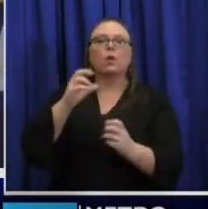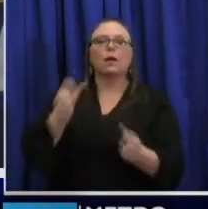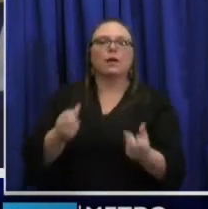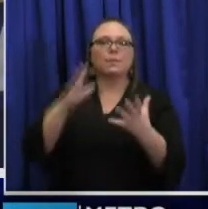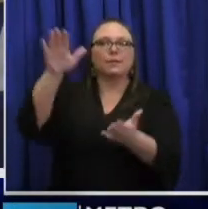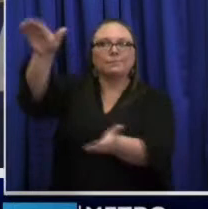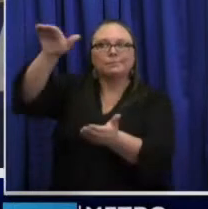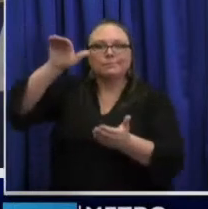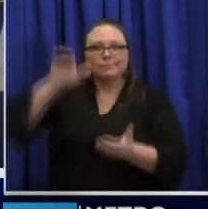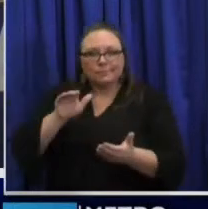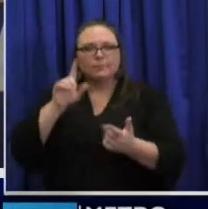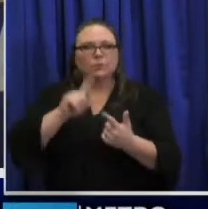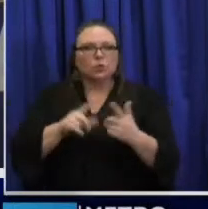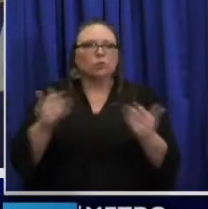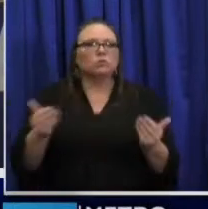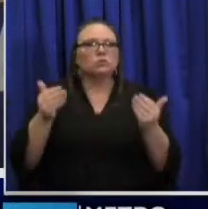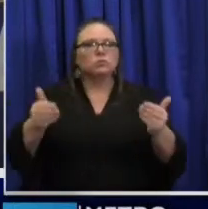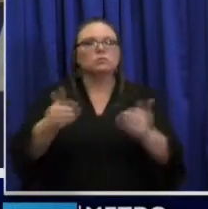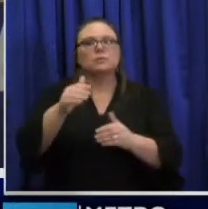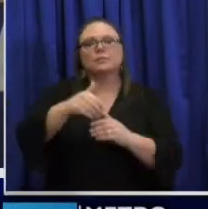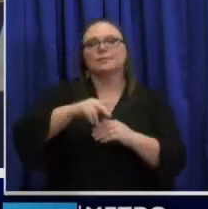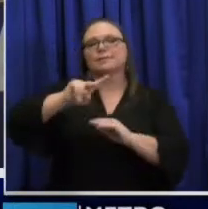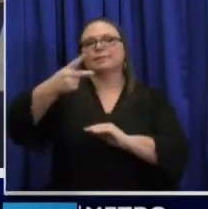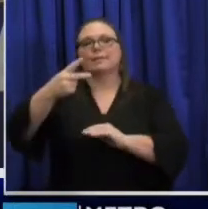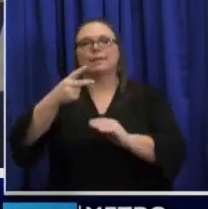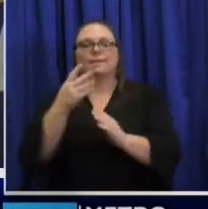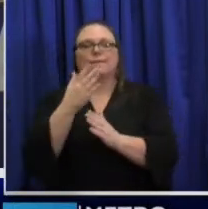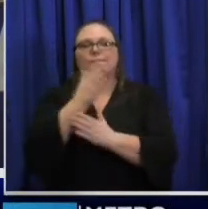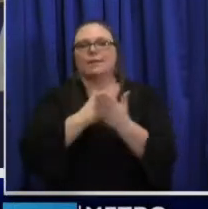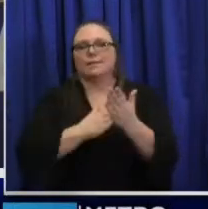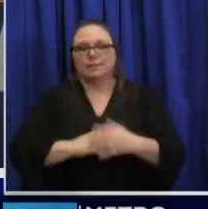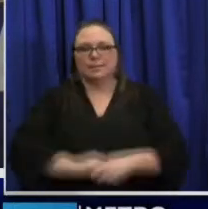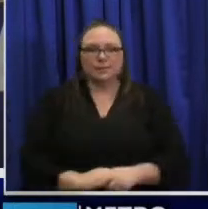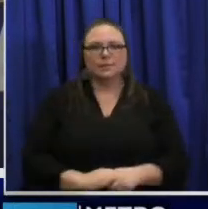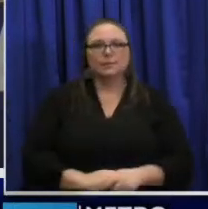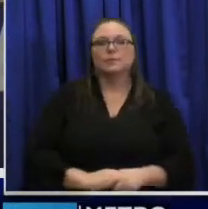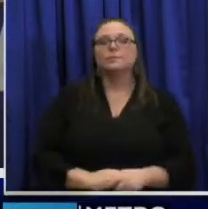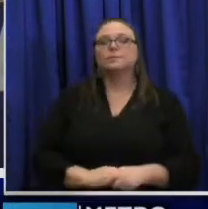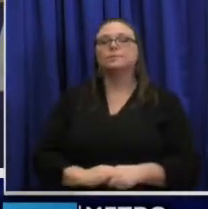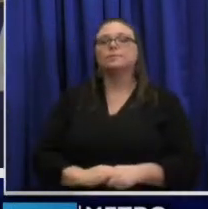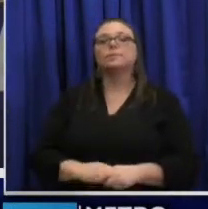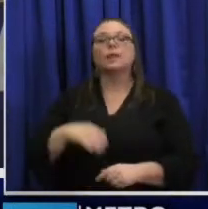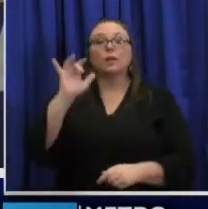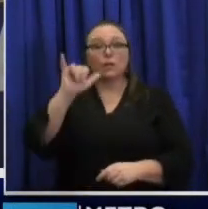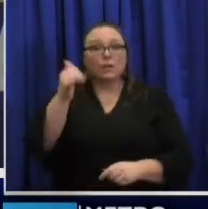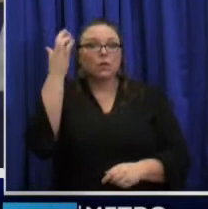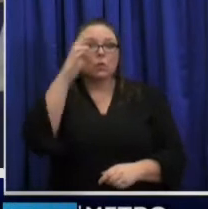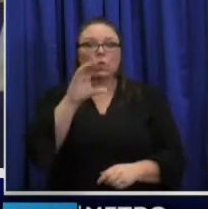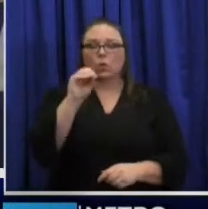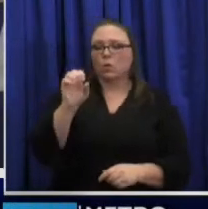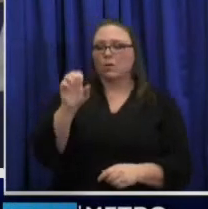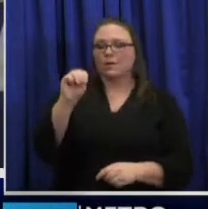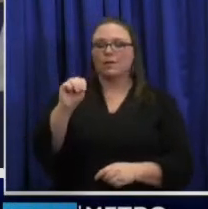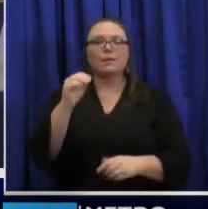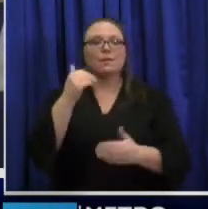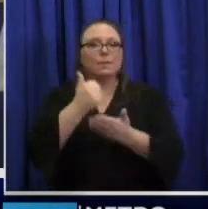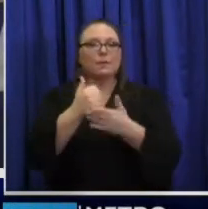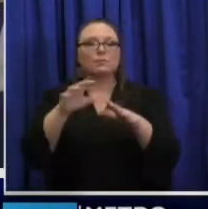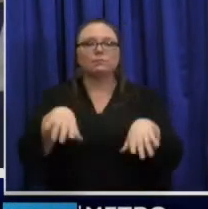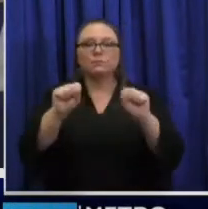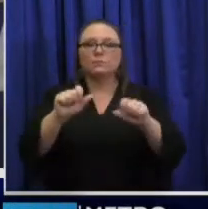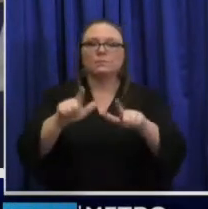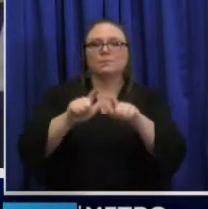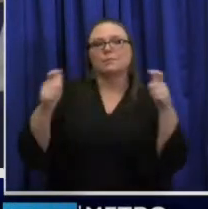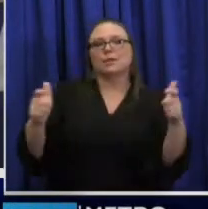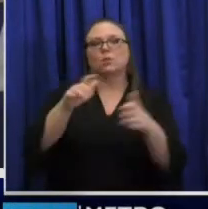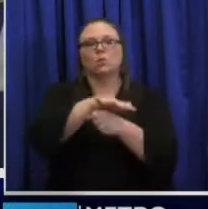to allow us to move to the next phase of the vaccine rollout. For that reason, OEM has helped us secure a larger location where we